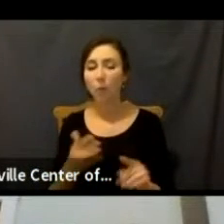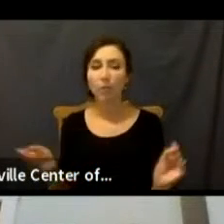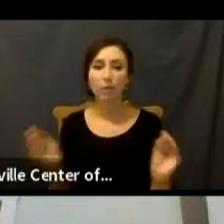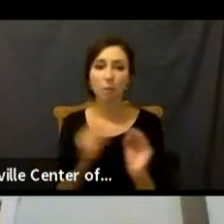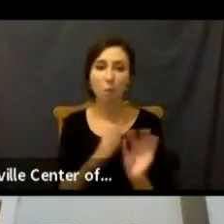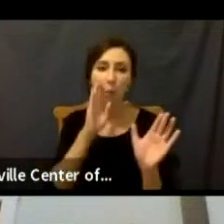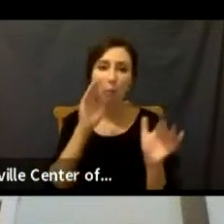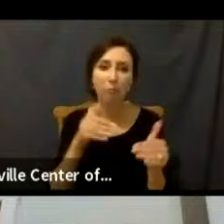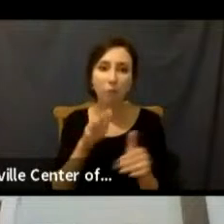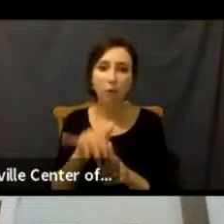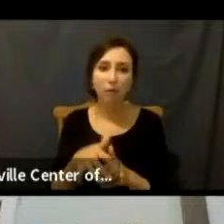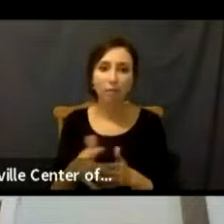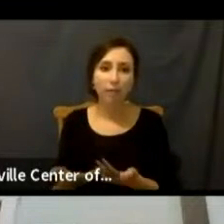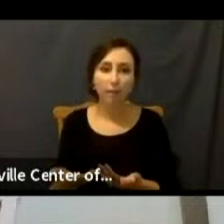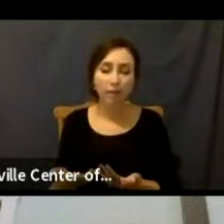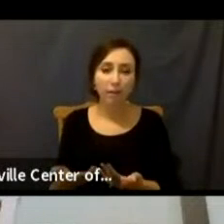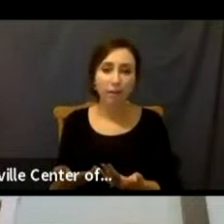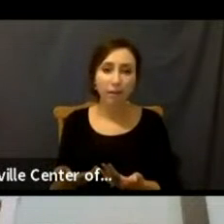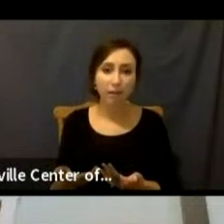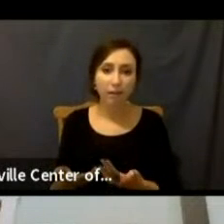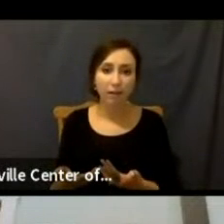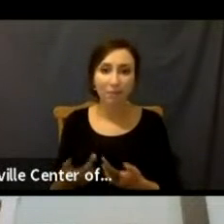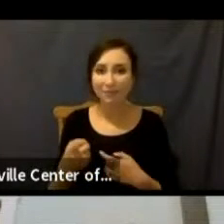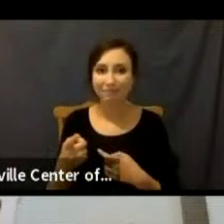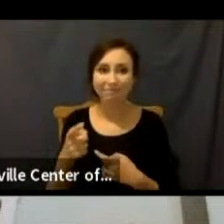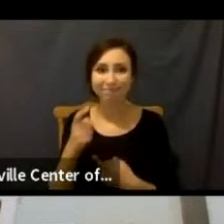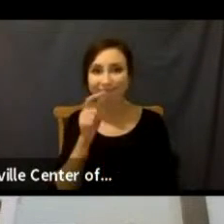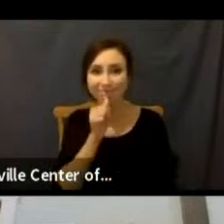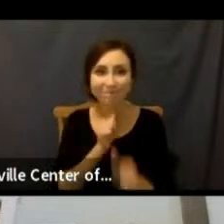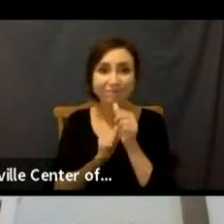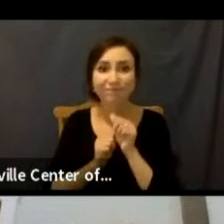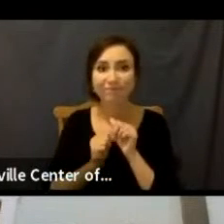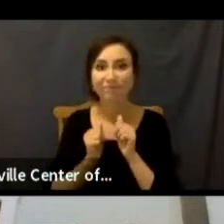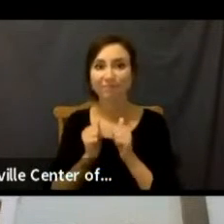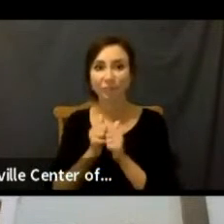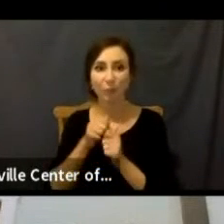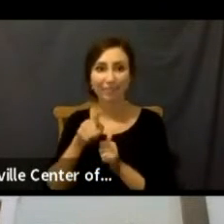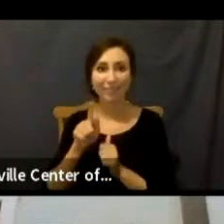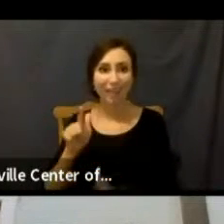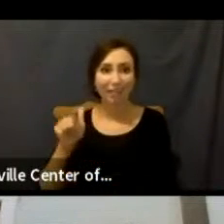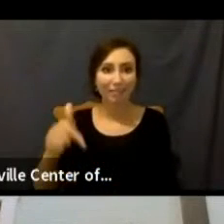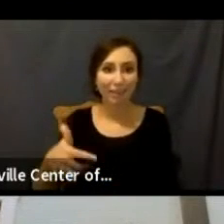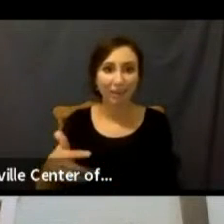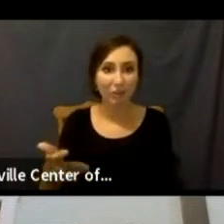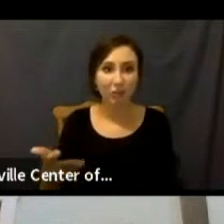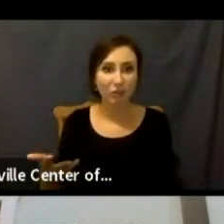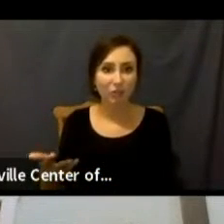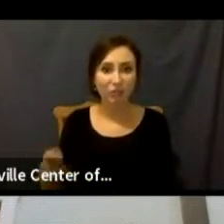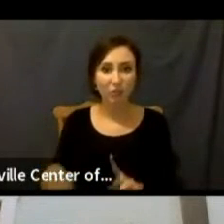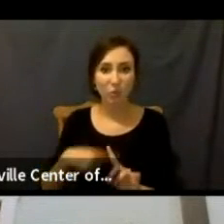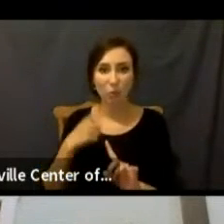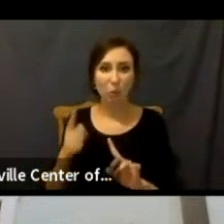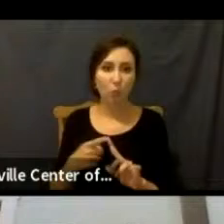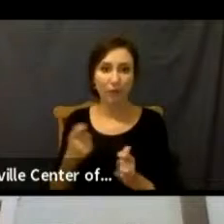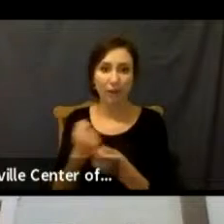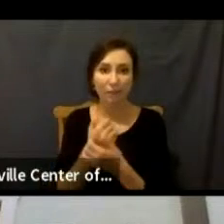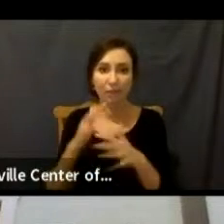on that, and then kind of deal with all this later when the dust is